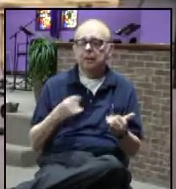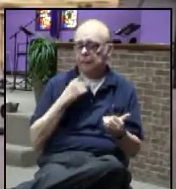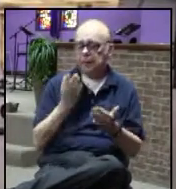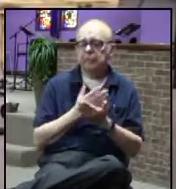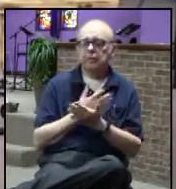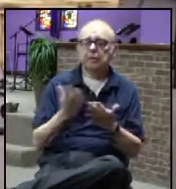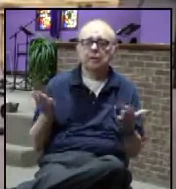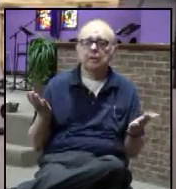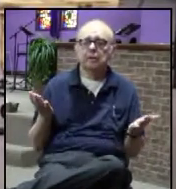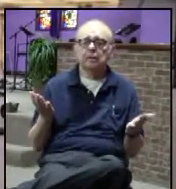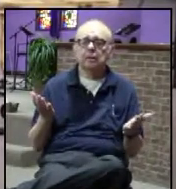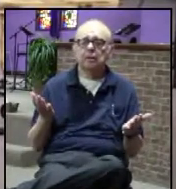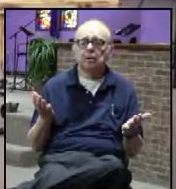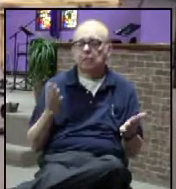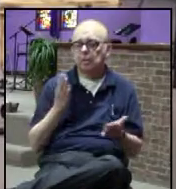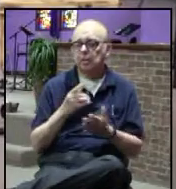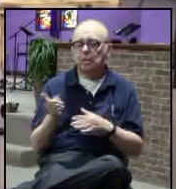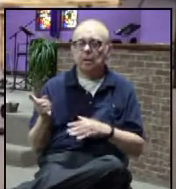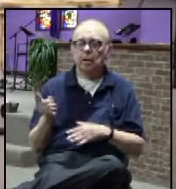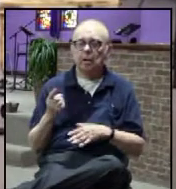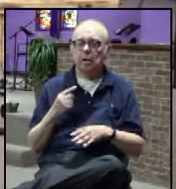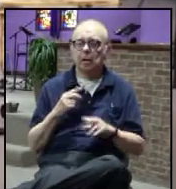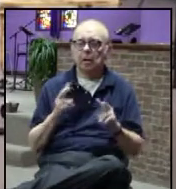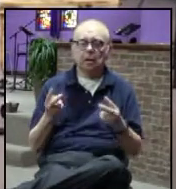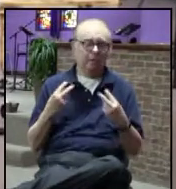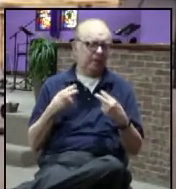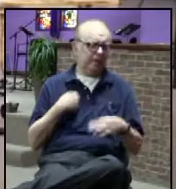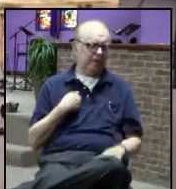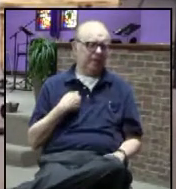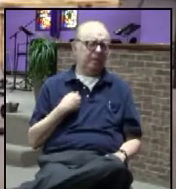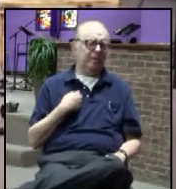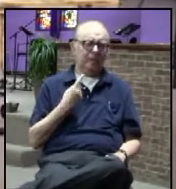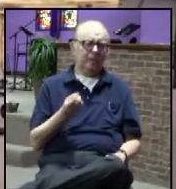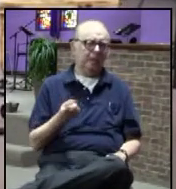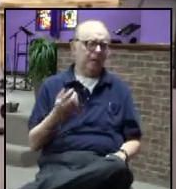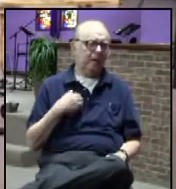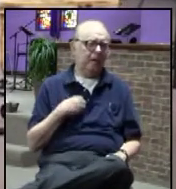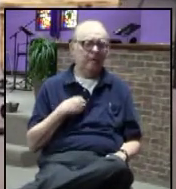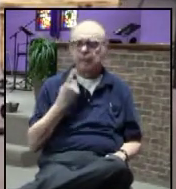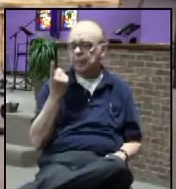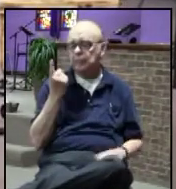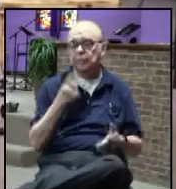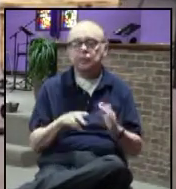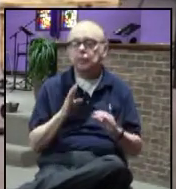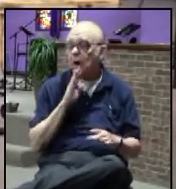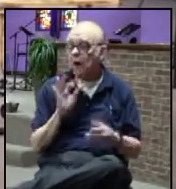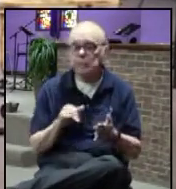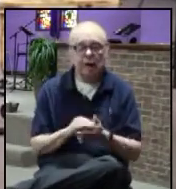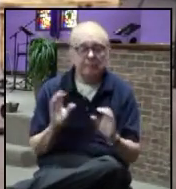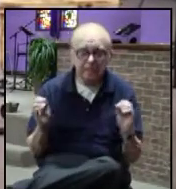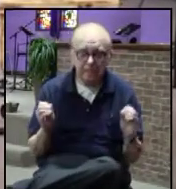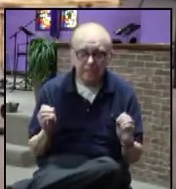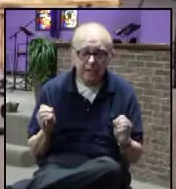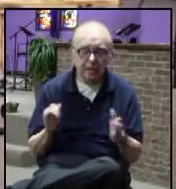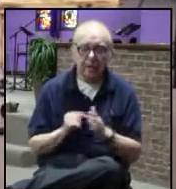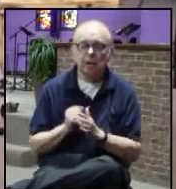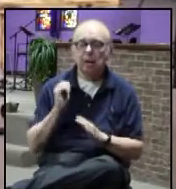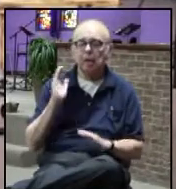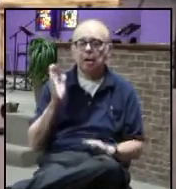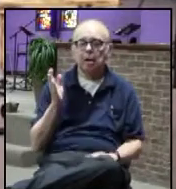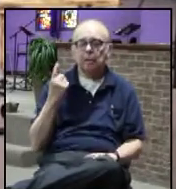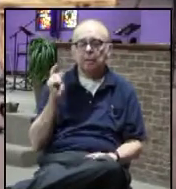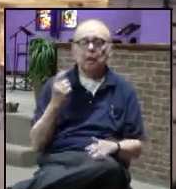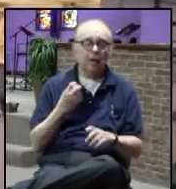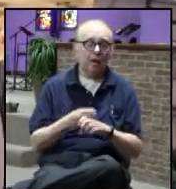this to y'all. Some of y'all are looking at me like saying, yeah, you have no clue what you're talking about. This sermon is as hard for